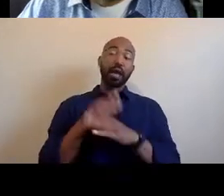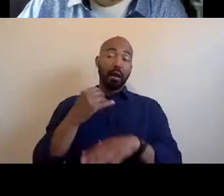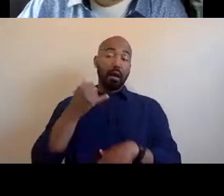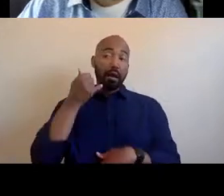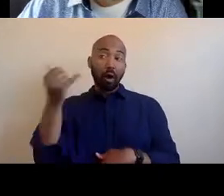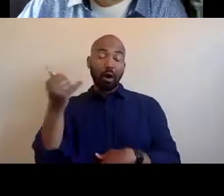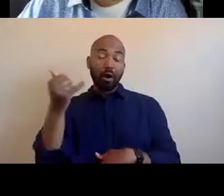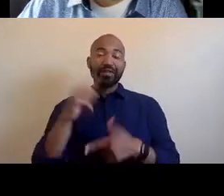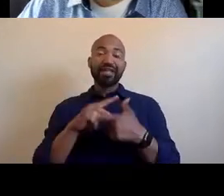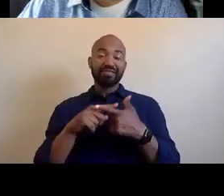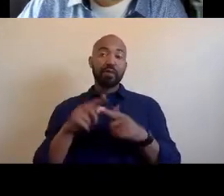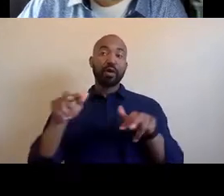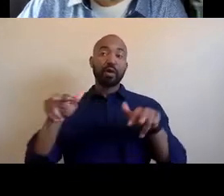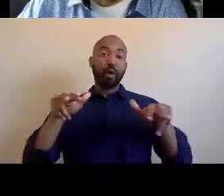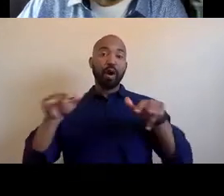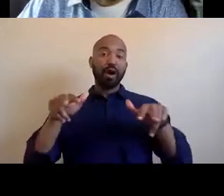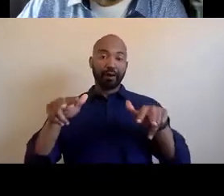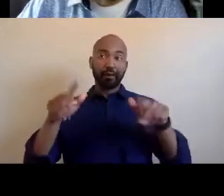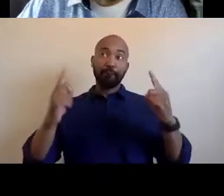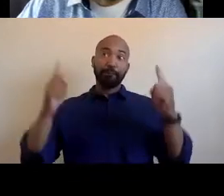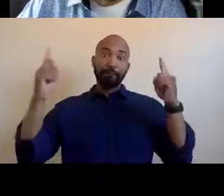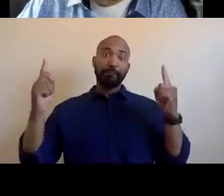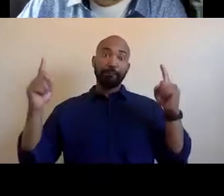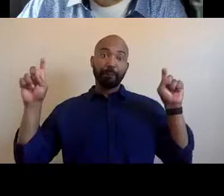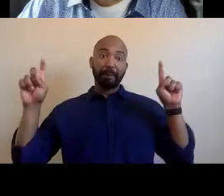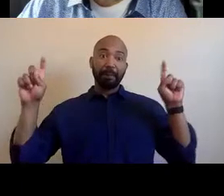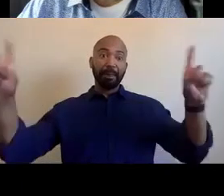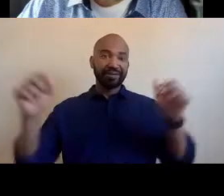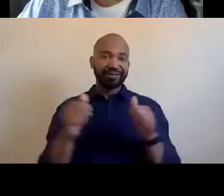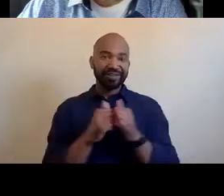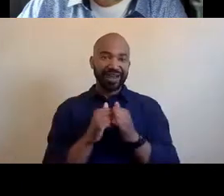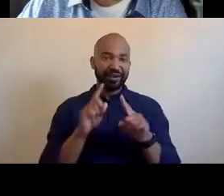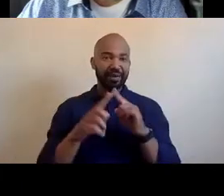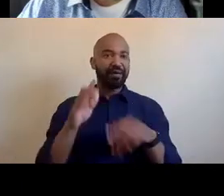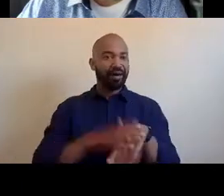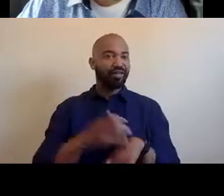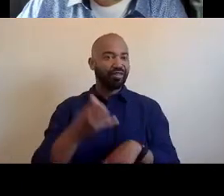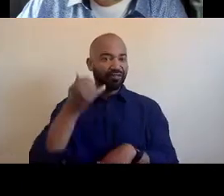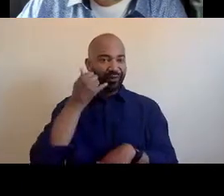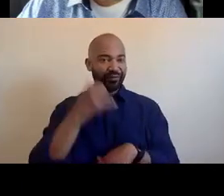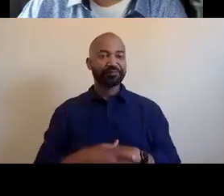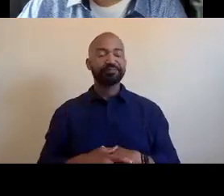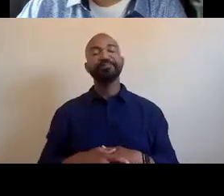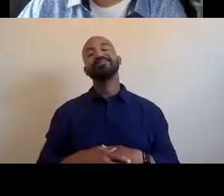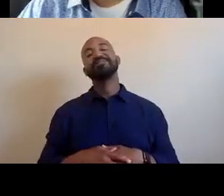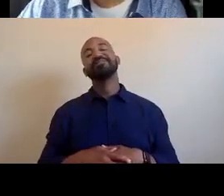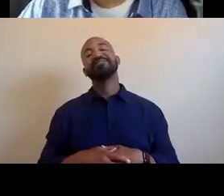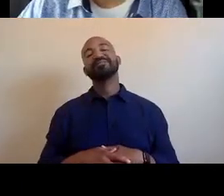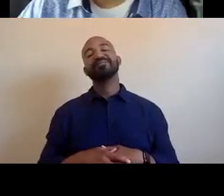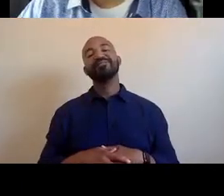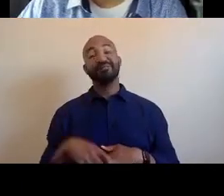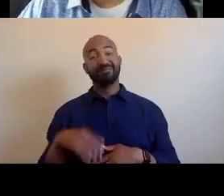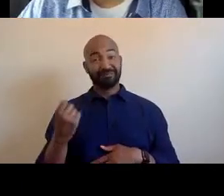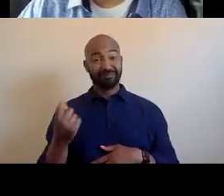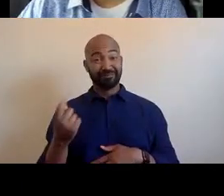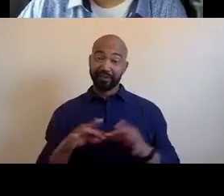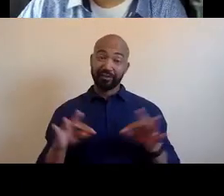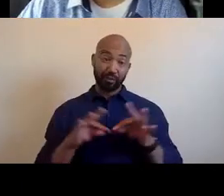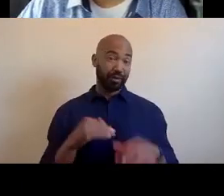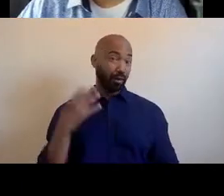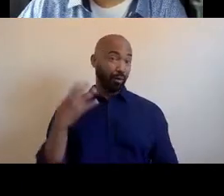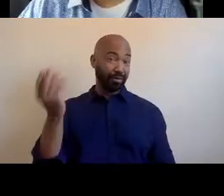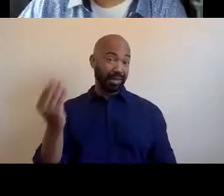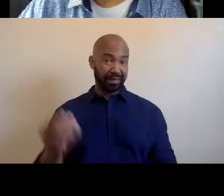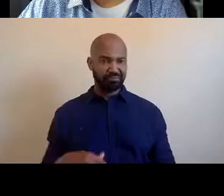for folks. It's important to go outside. So the sunshine in Wisconsin, when we have it, we want to take advantage of